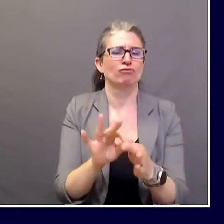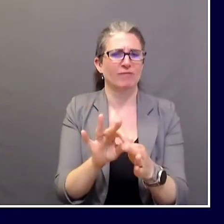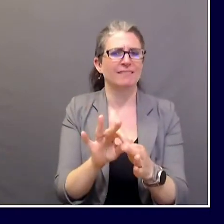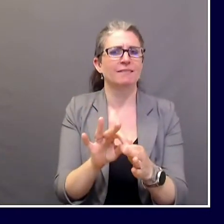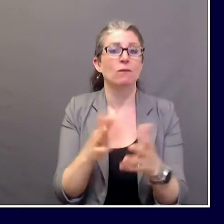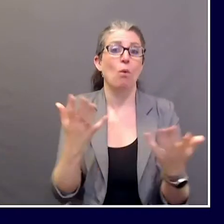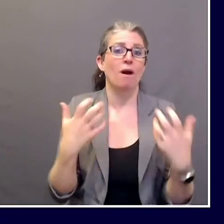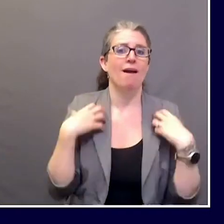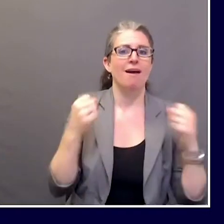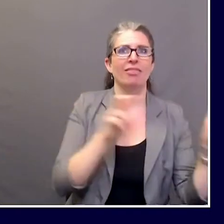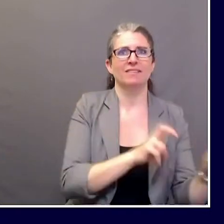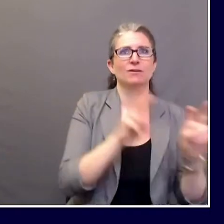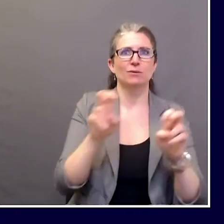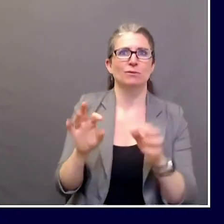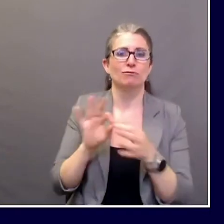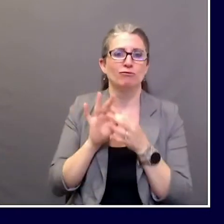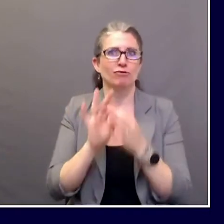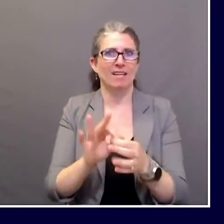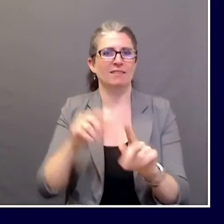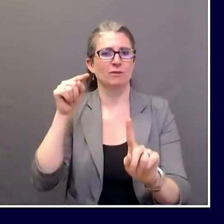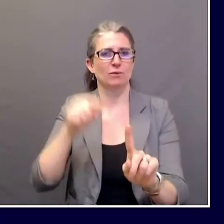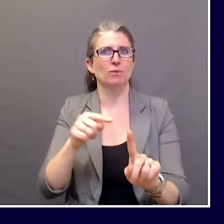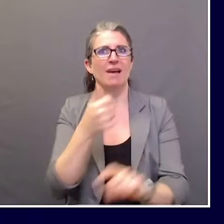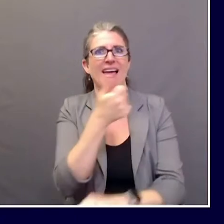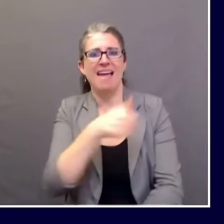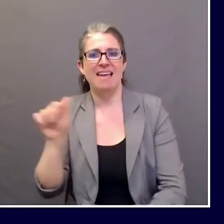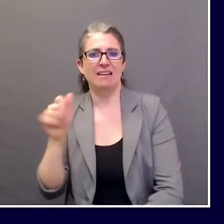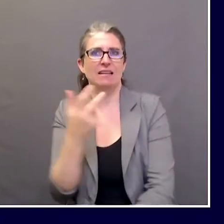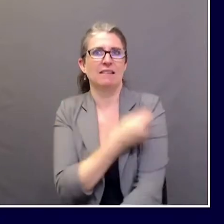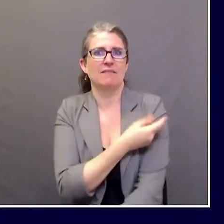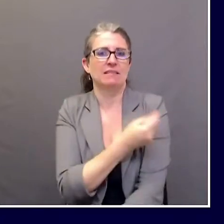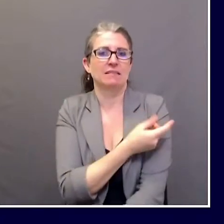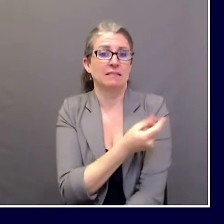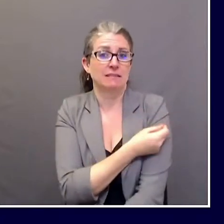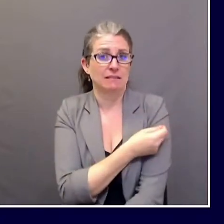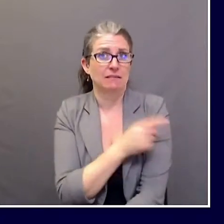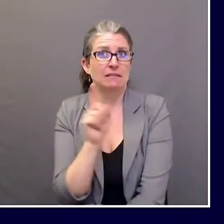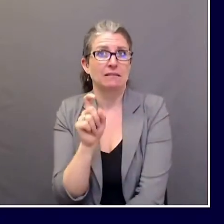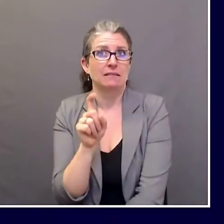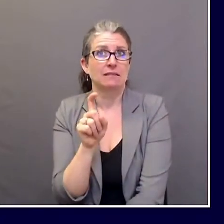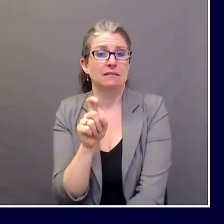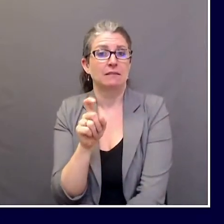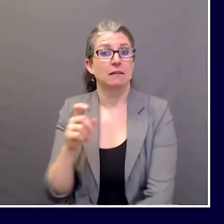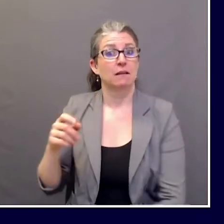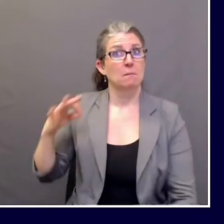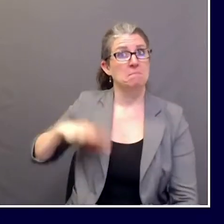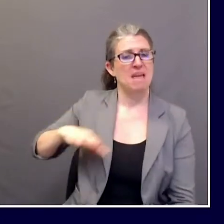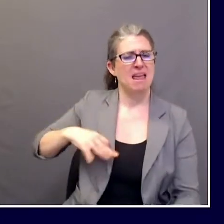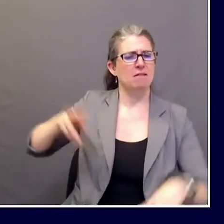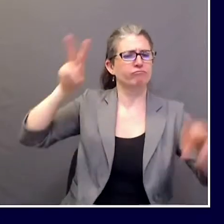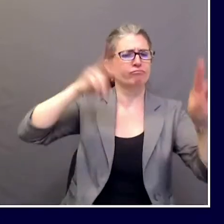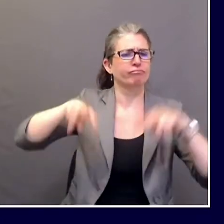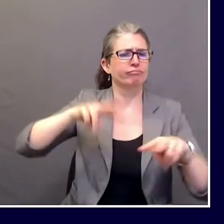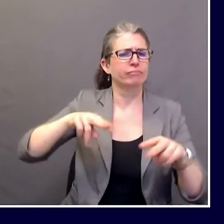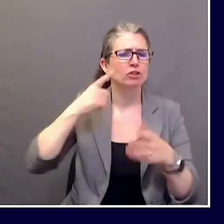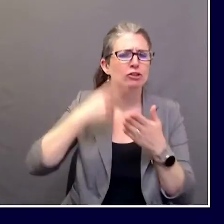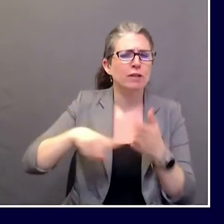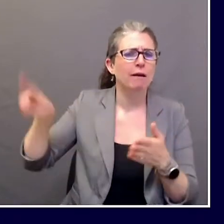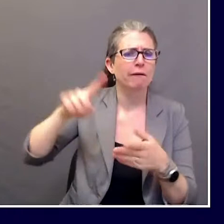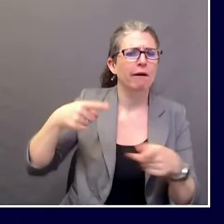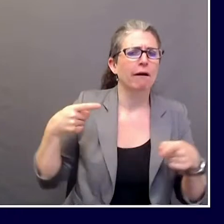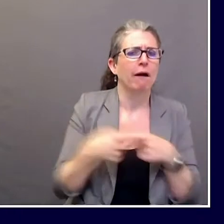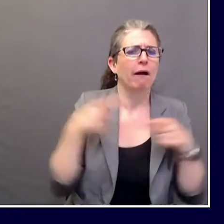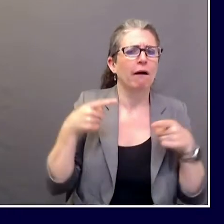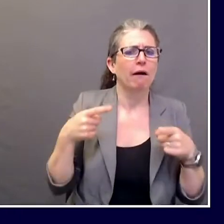to see if there's a causal relationship? Tracking for any potential adverse event related to vaccine